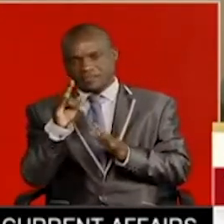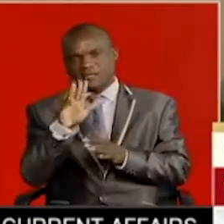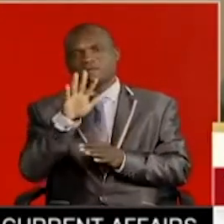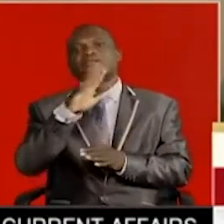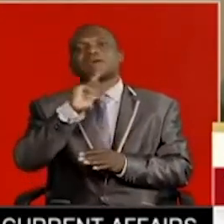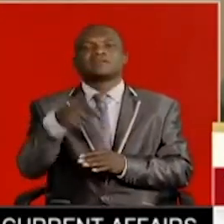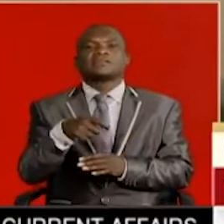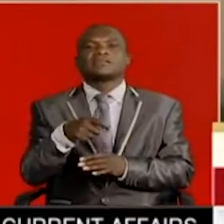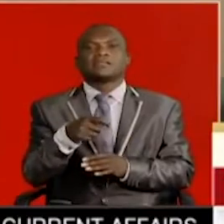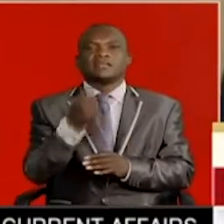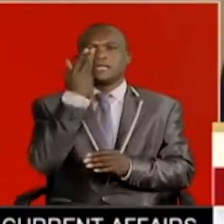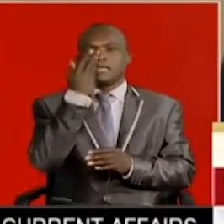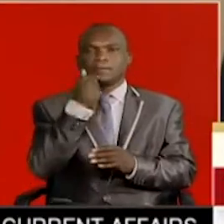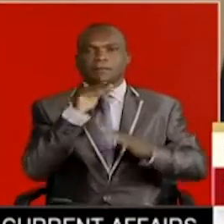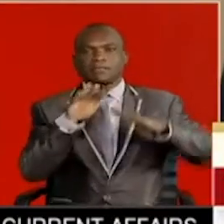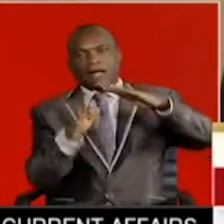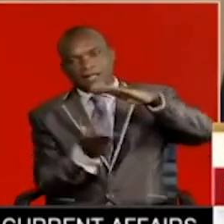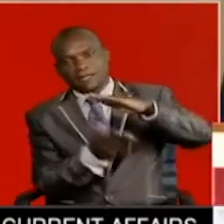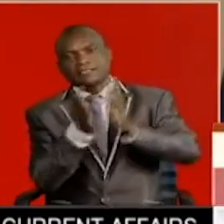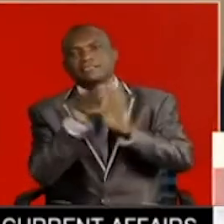which is